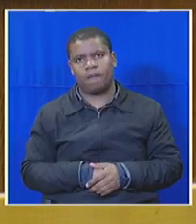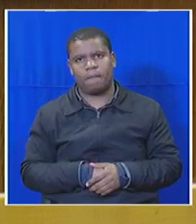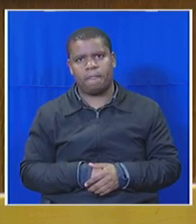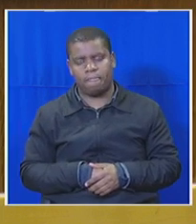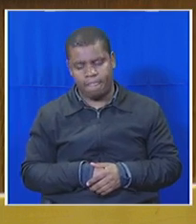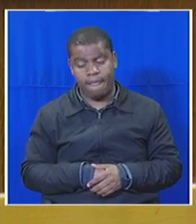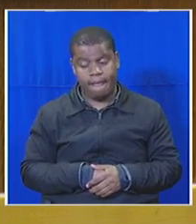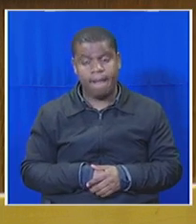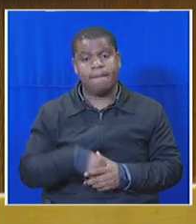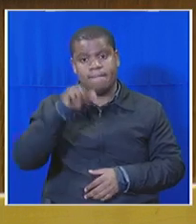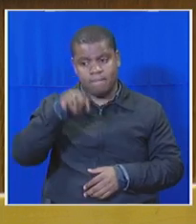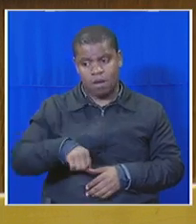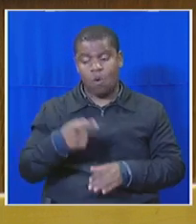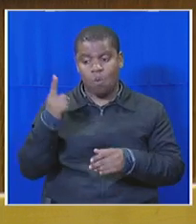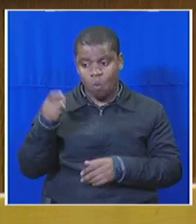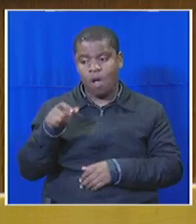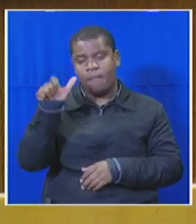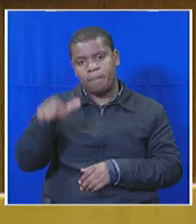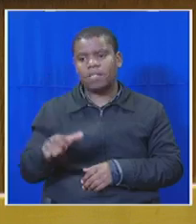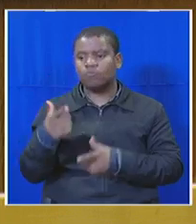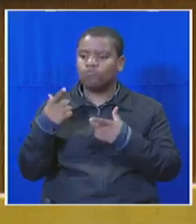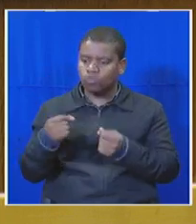consequences should be applied to those who did that.